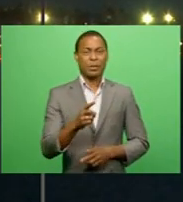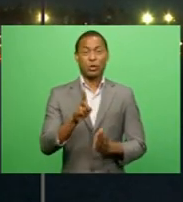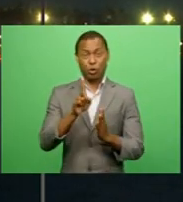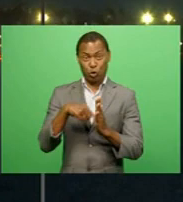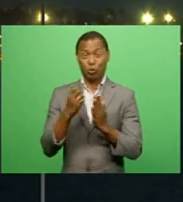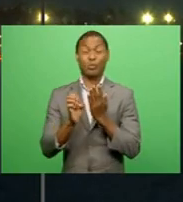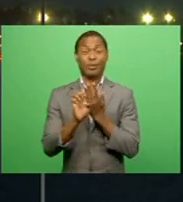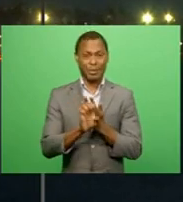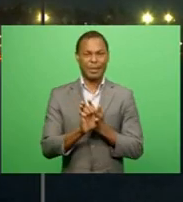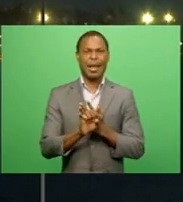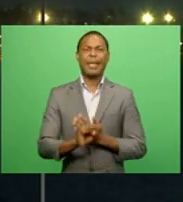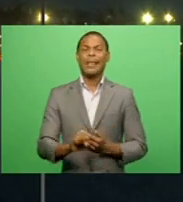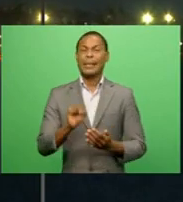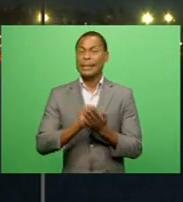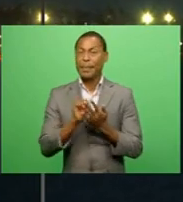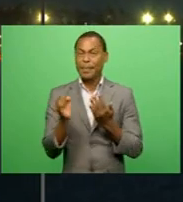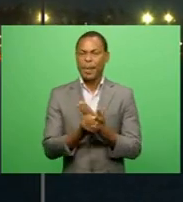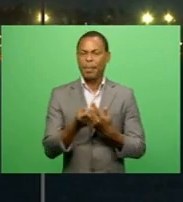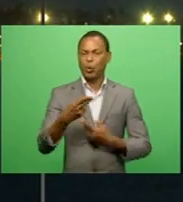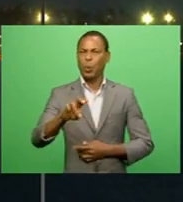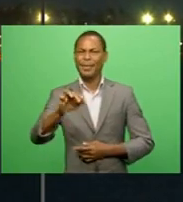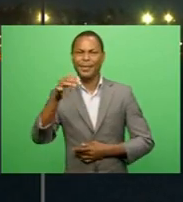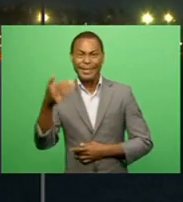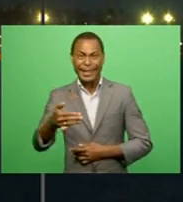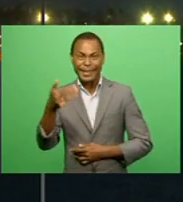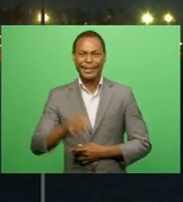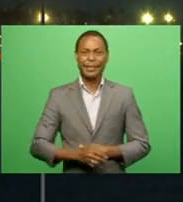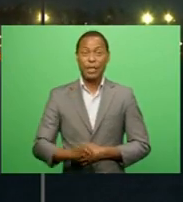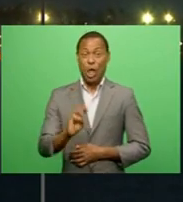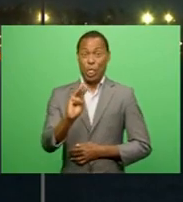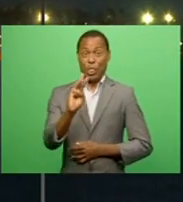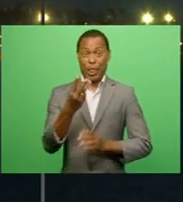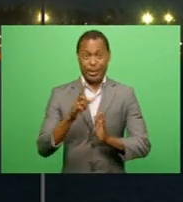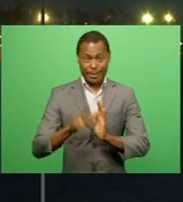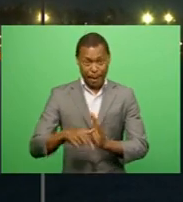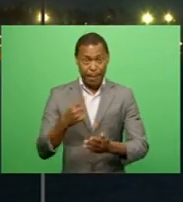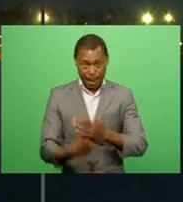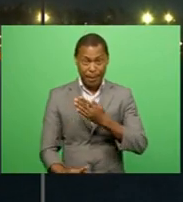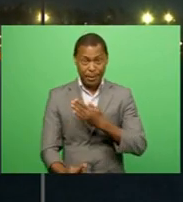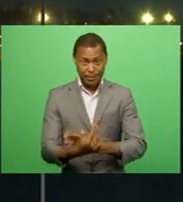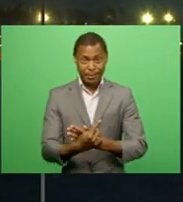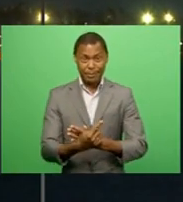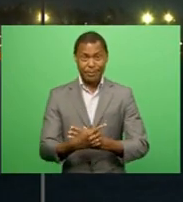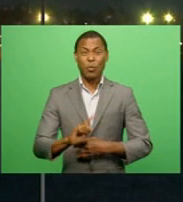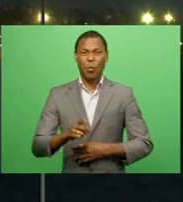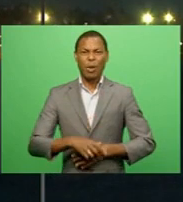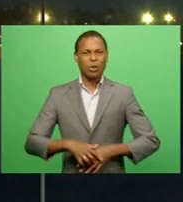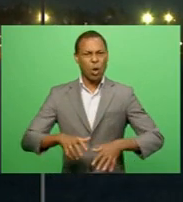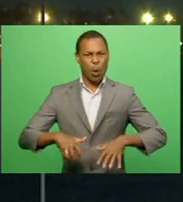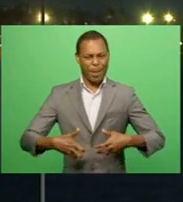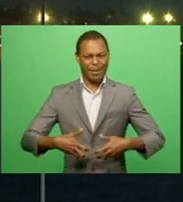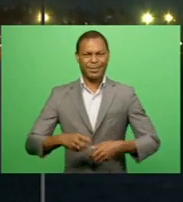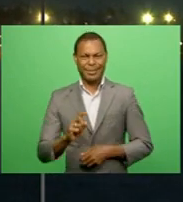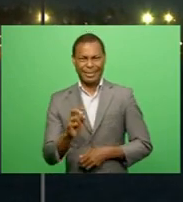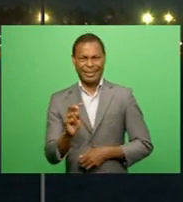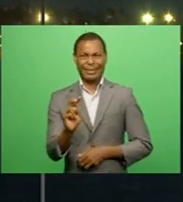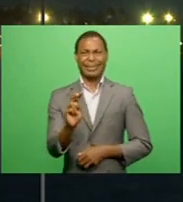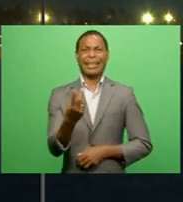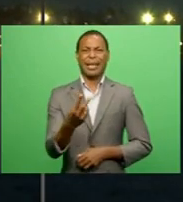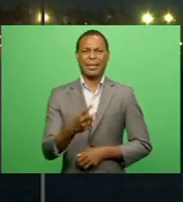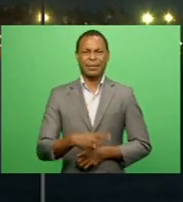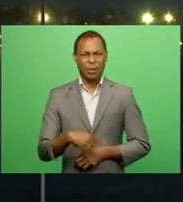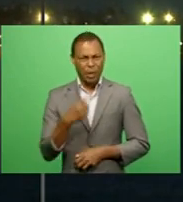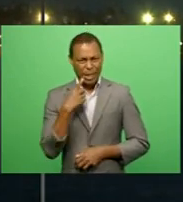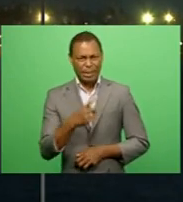in September 2019. The third count of indecent assault is in relation to the second complainant, who alleges that